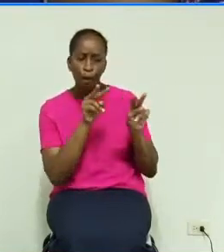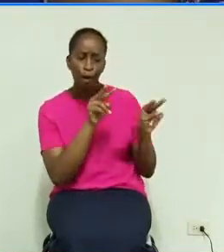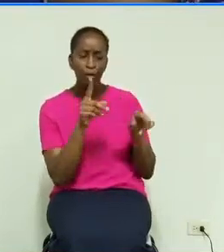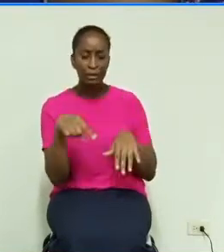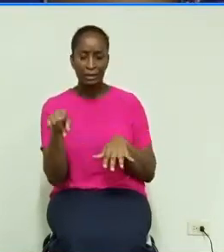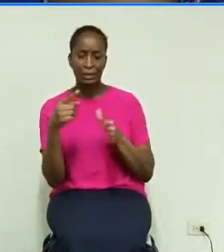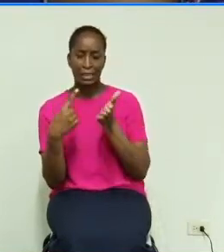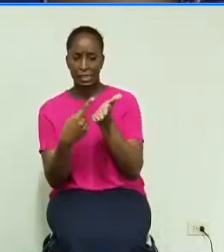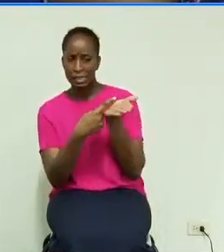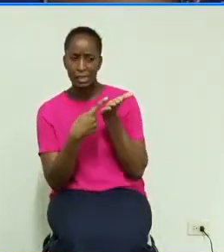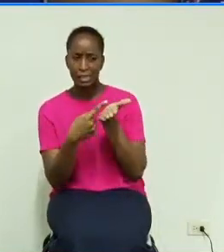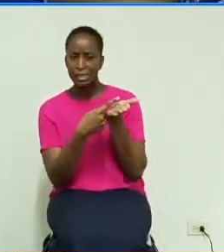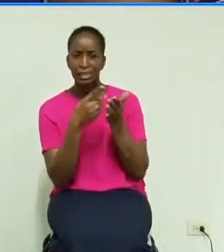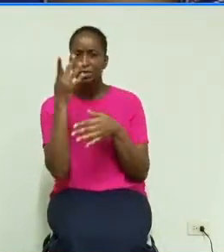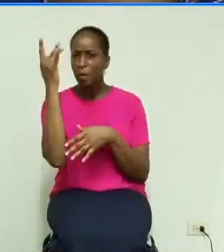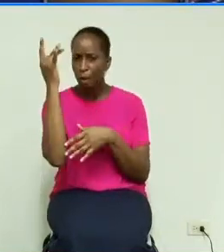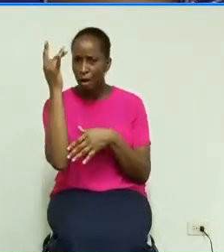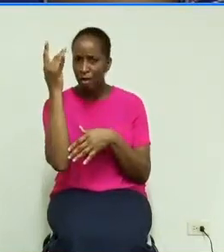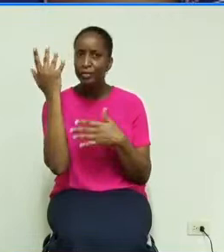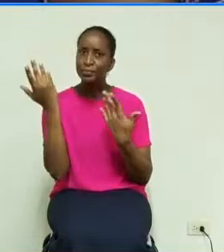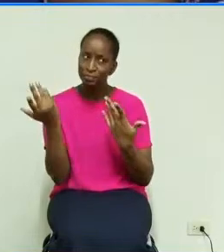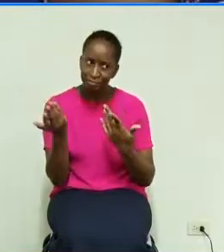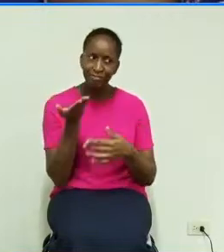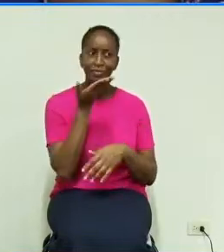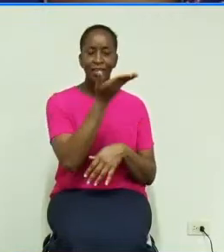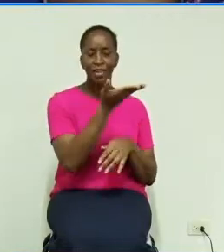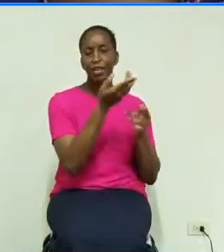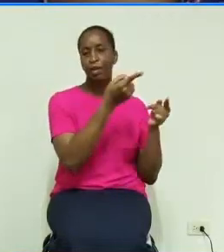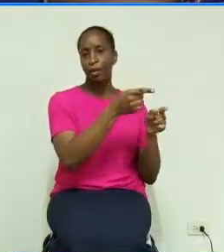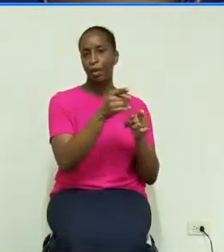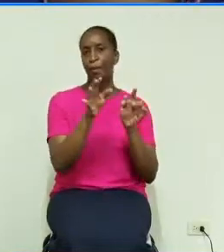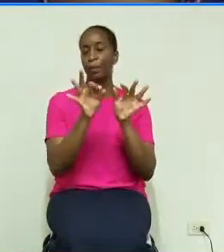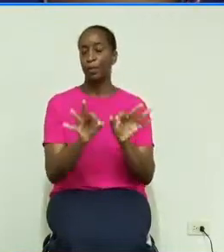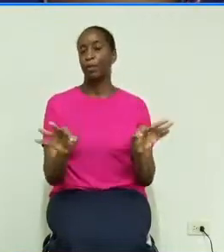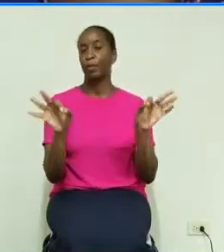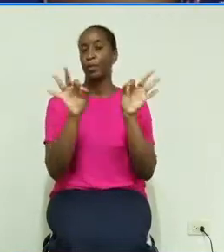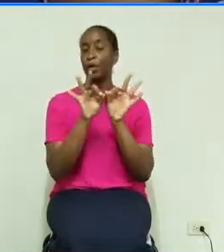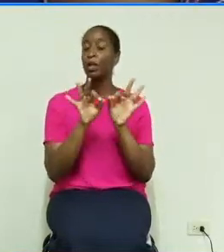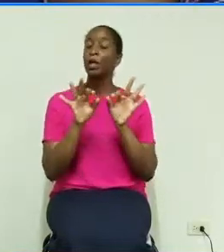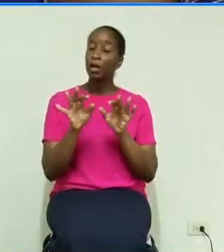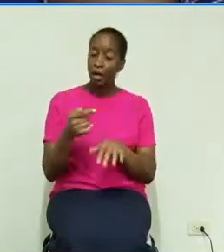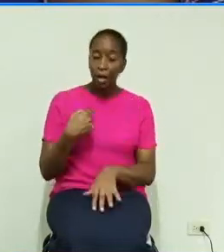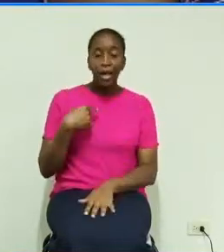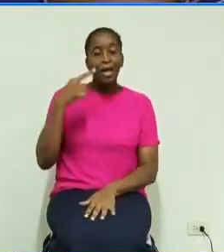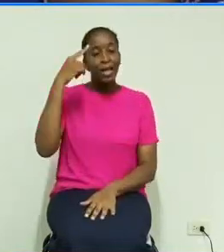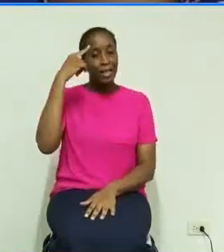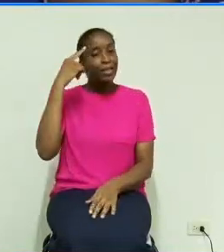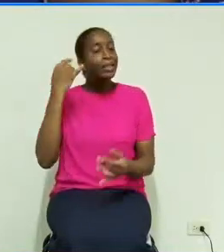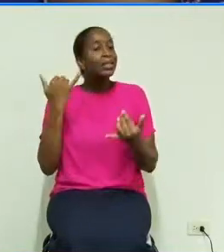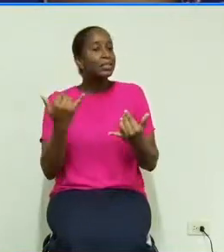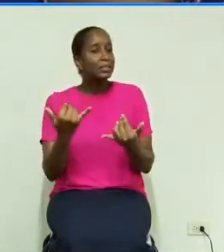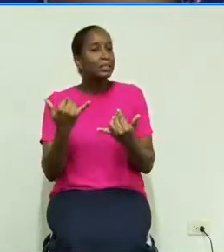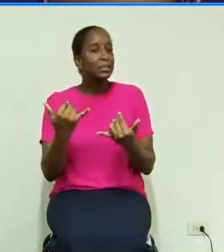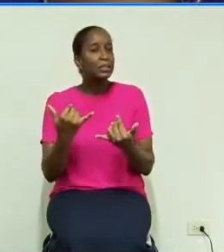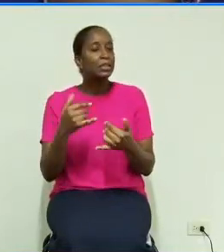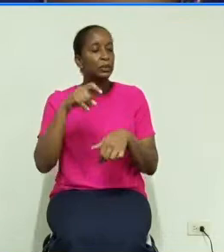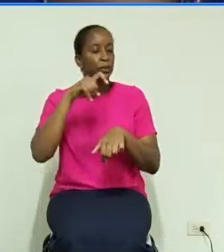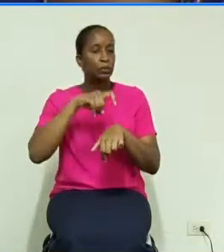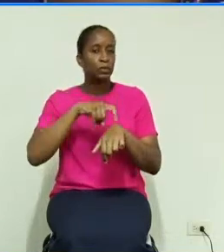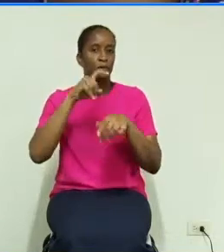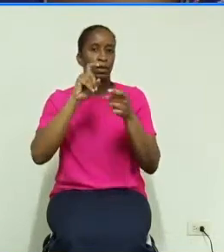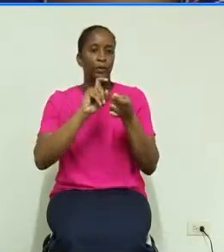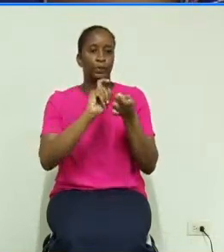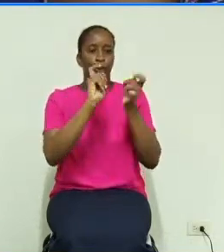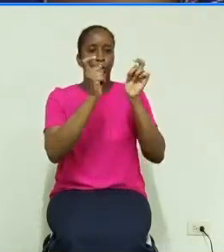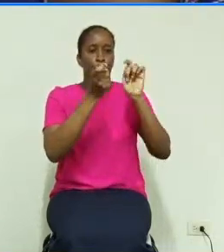In my estimation, however, this is the time for change. There is an imbalance in the structure of the Senate, in